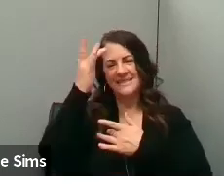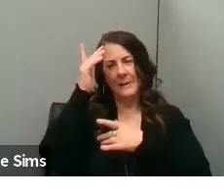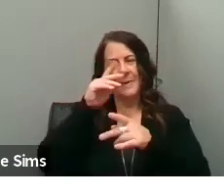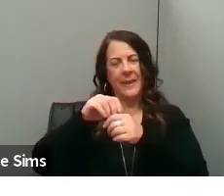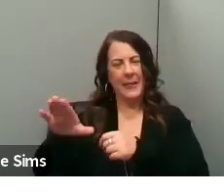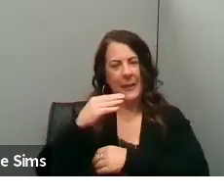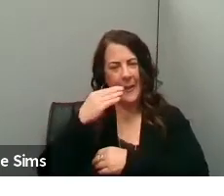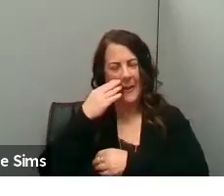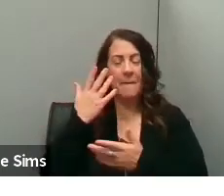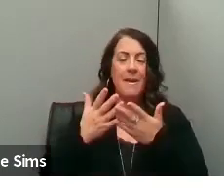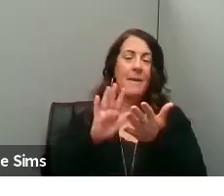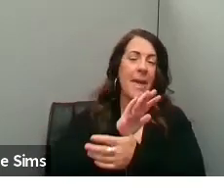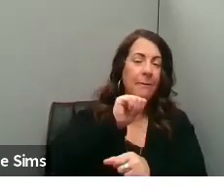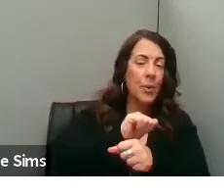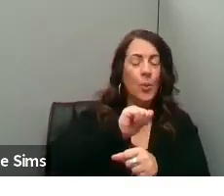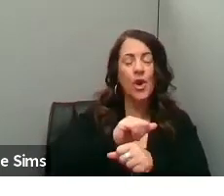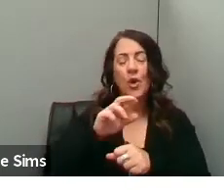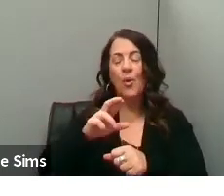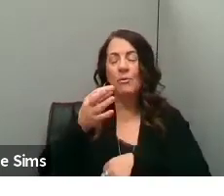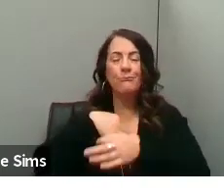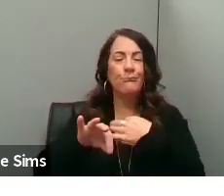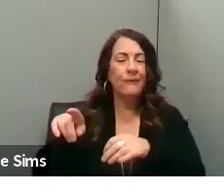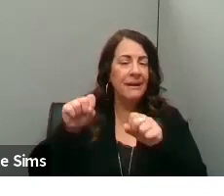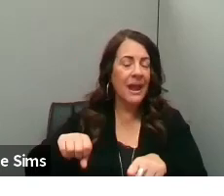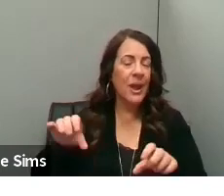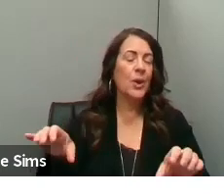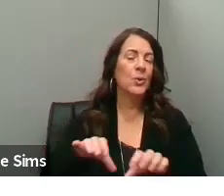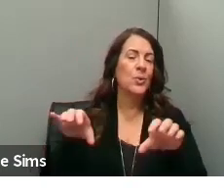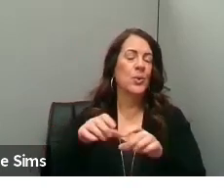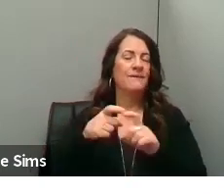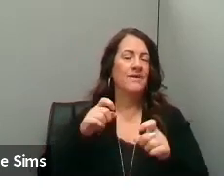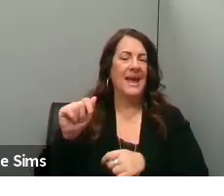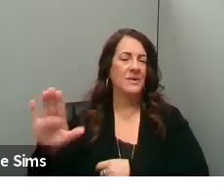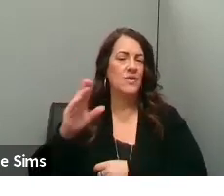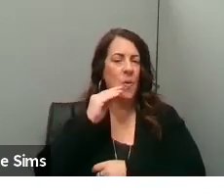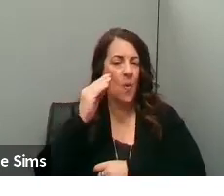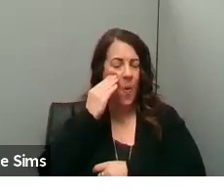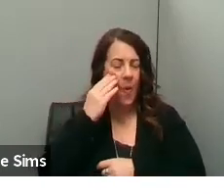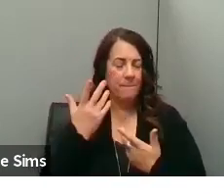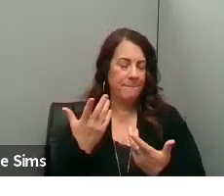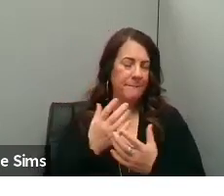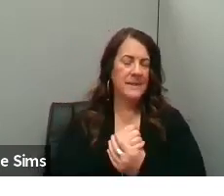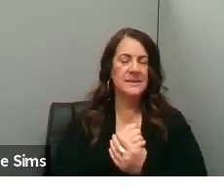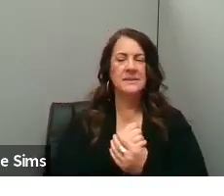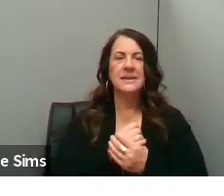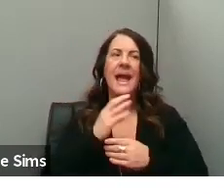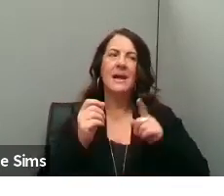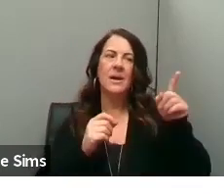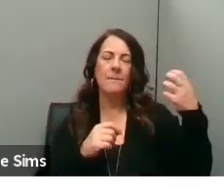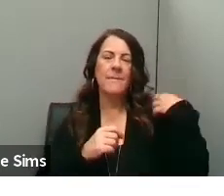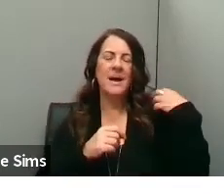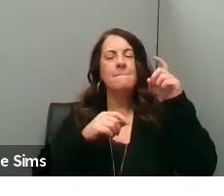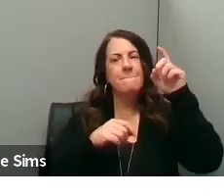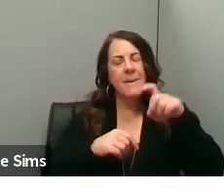be paperwork or other administrative tasks that he can perform from home, and his employer must